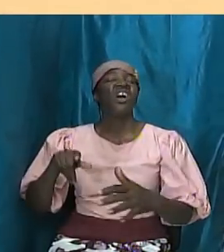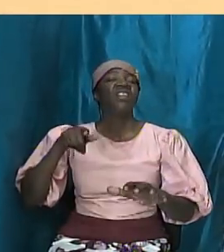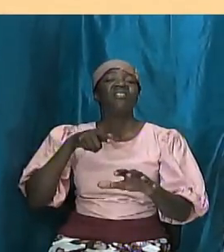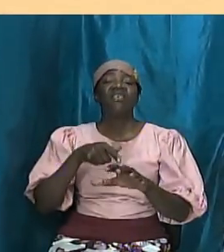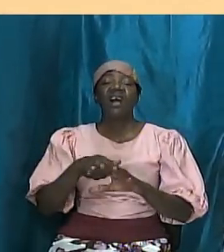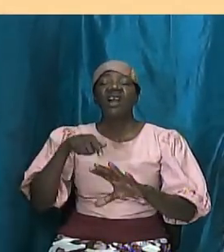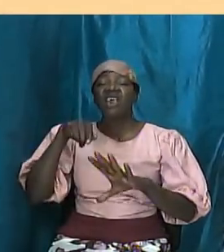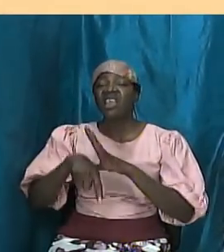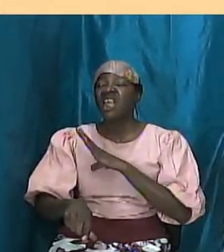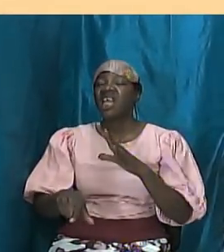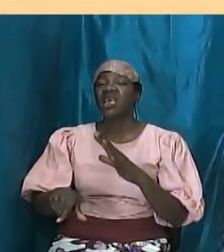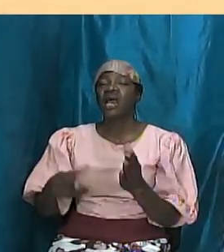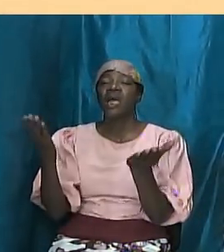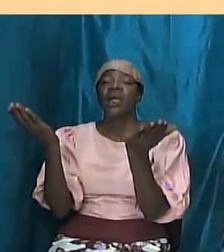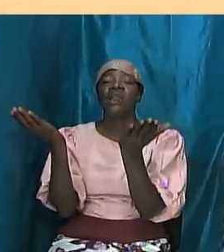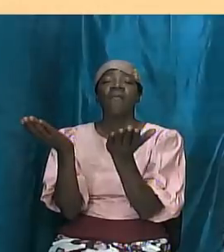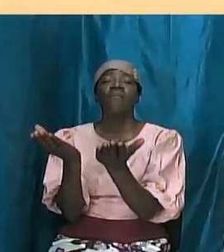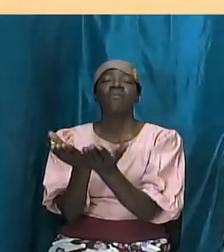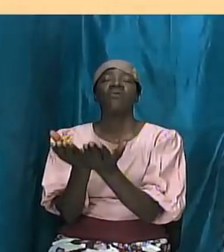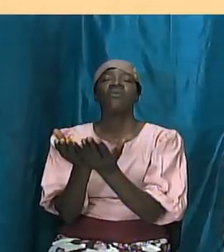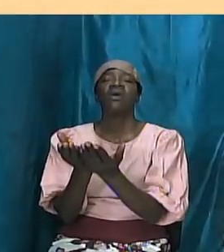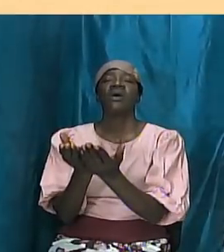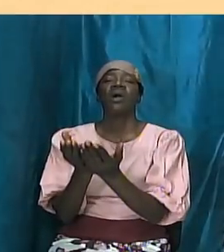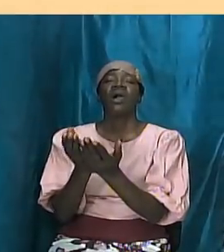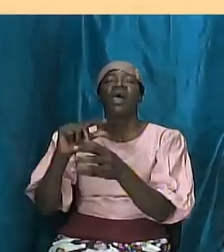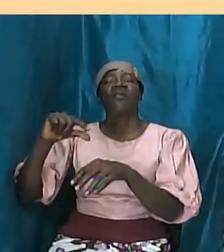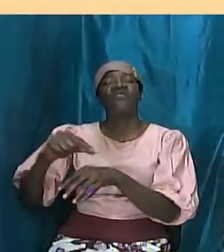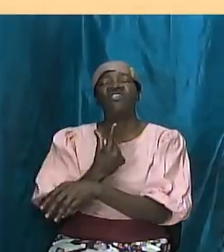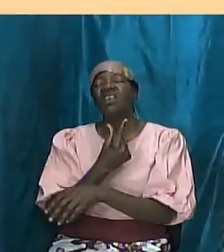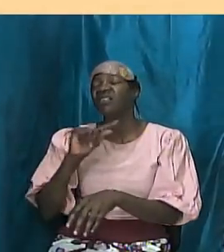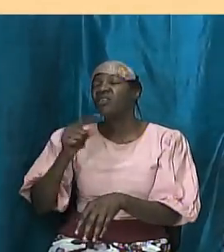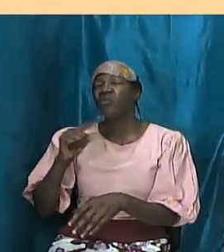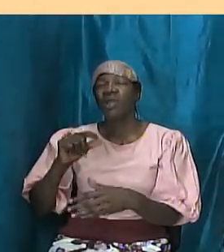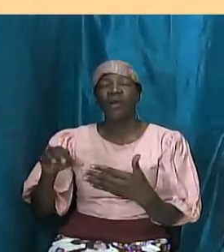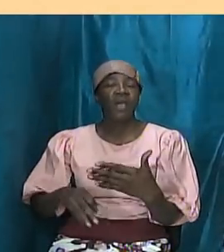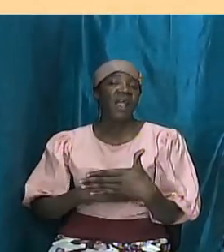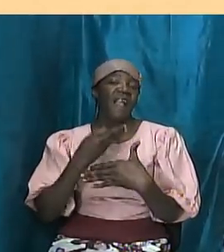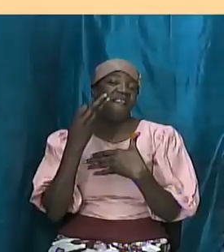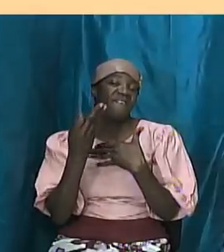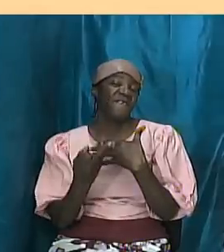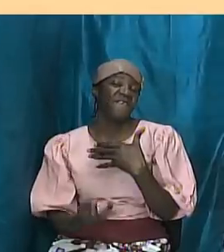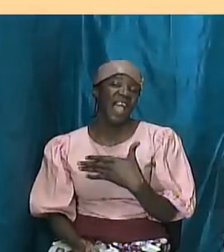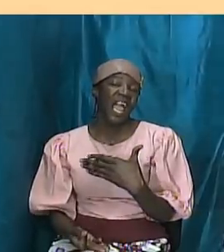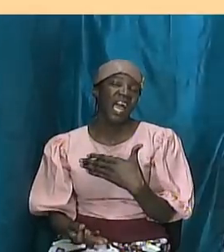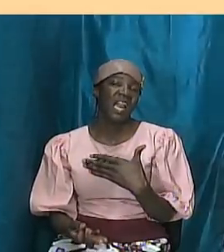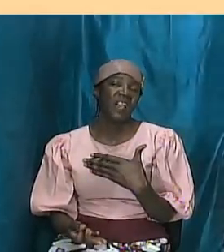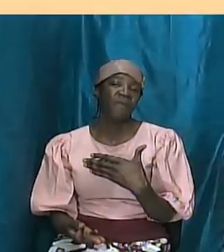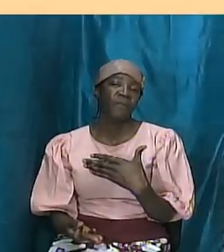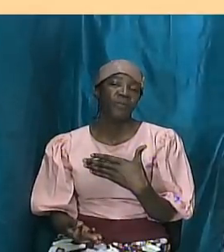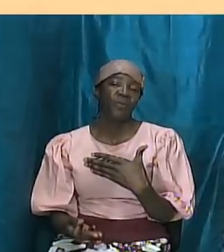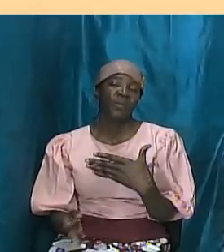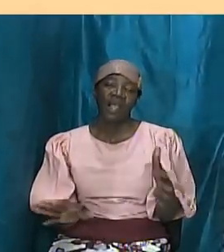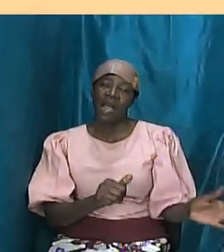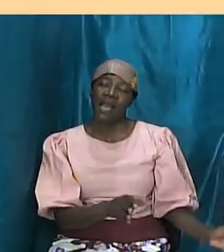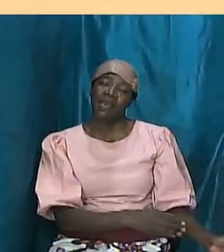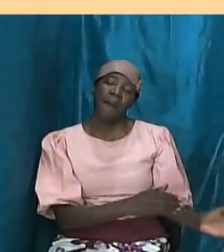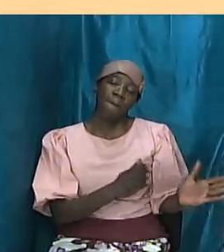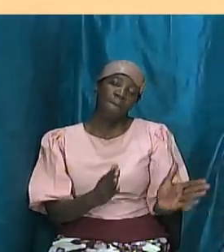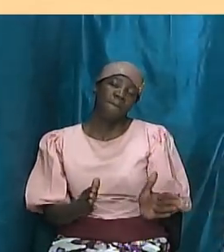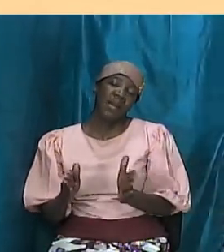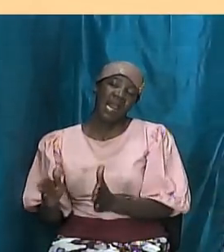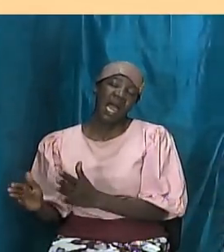the book of Genesis, where we fell, and the plan throughout